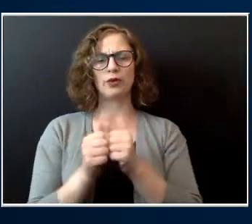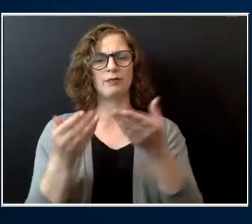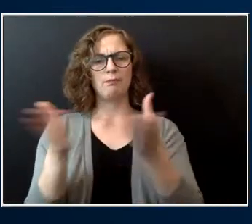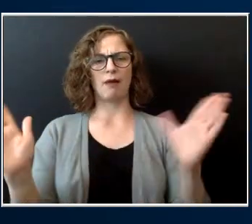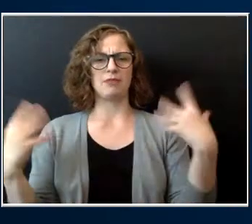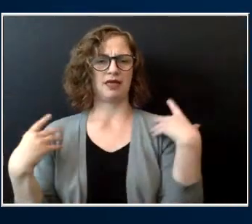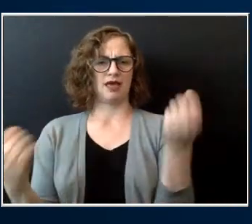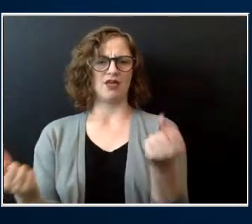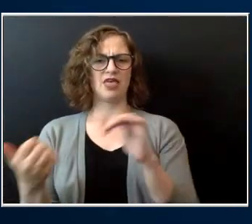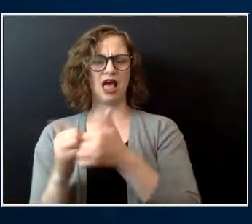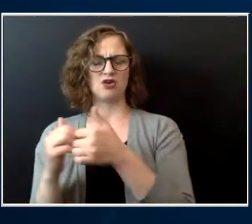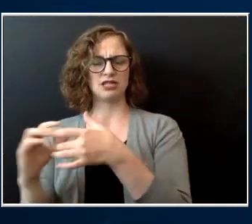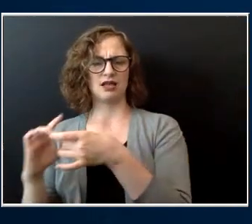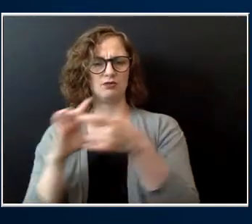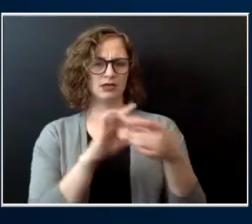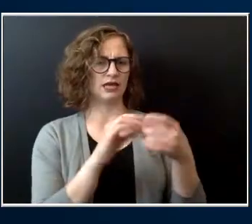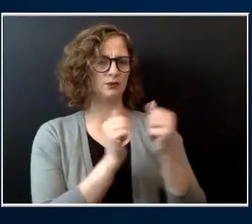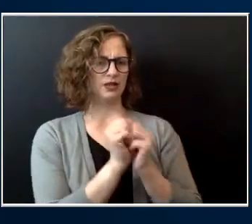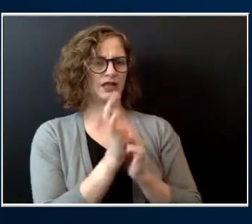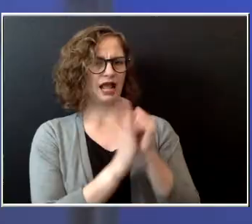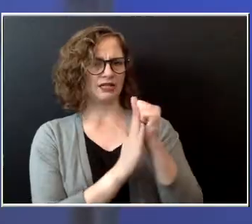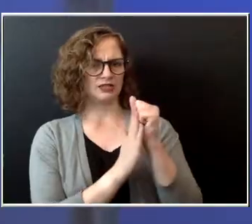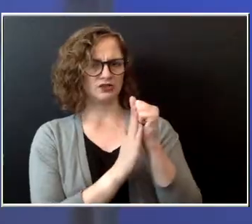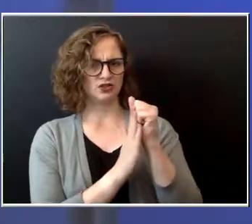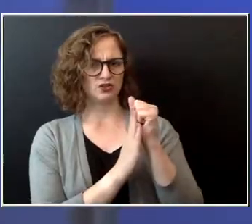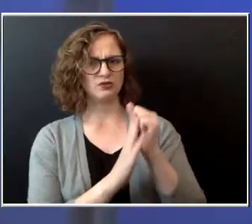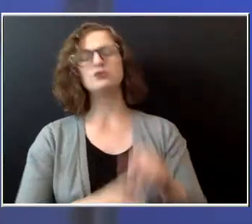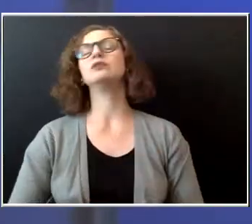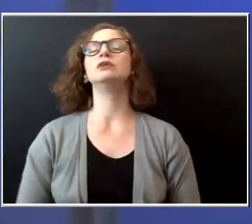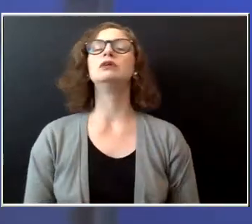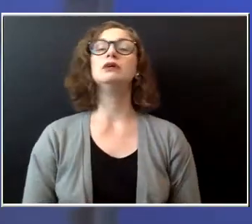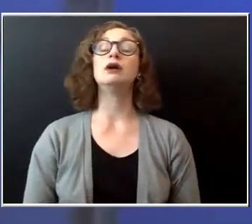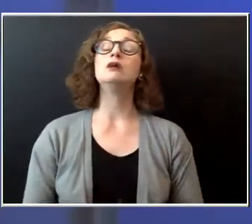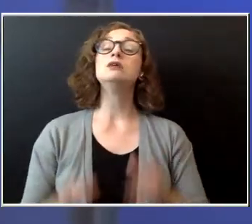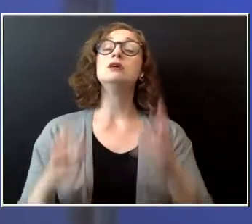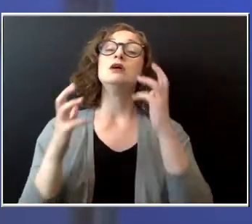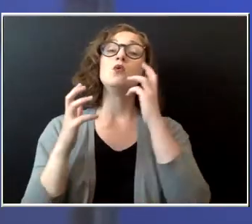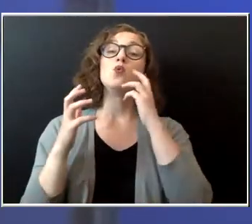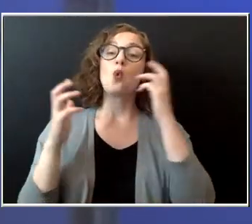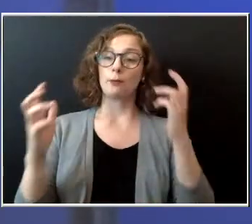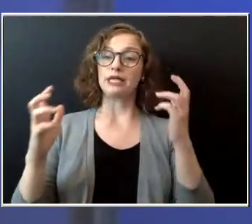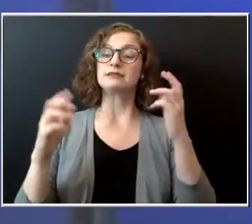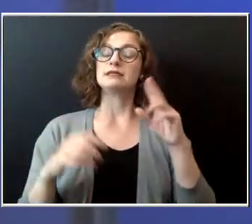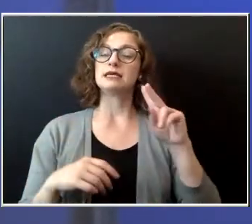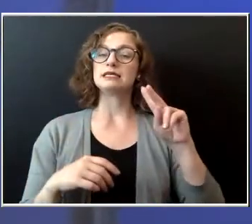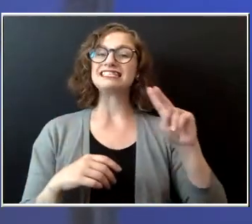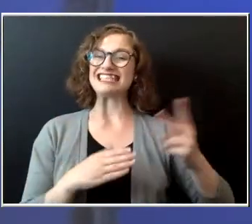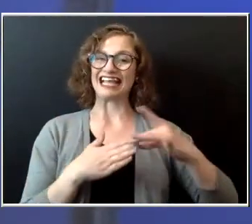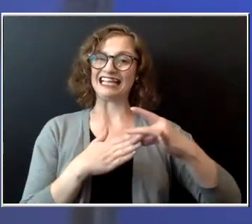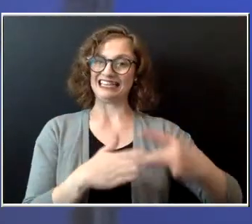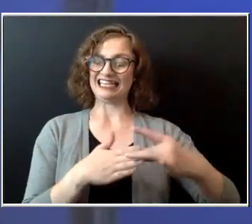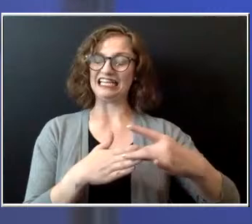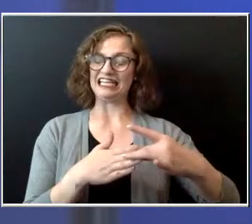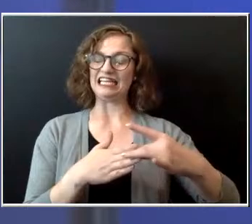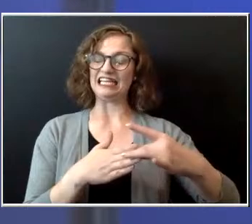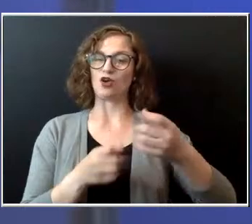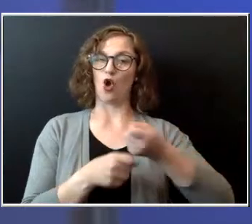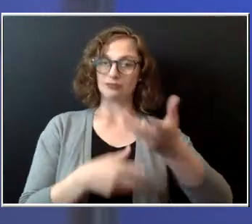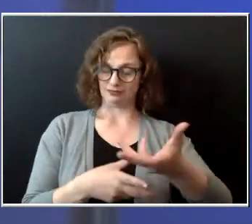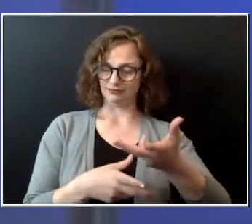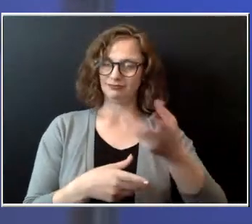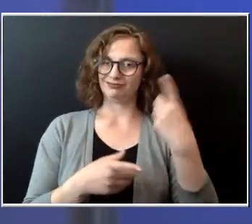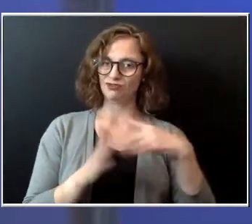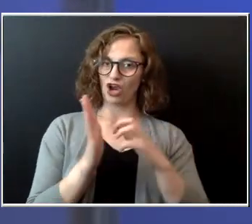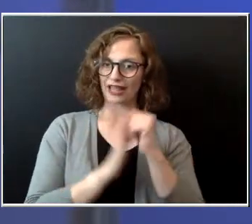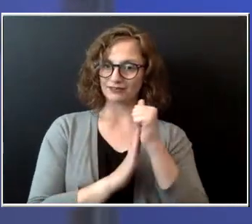with cancer? So obesity is the second leading cause of cancer. So I work